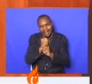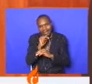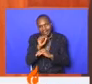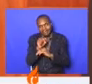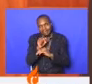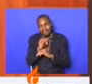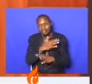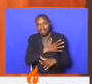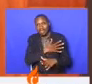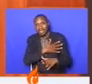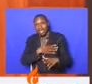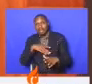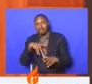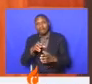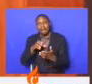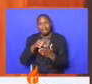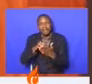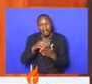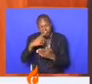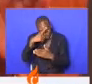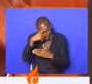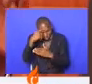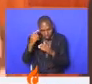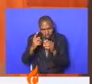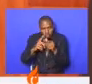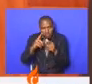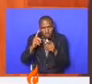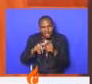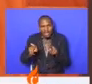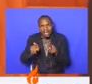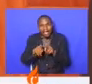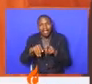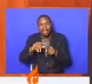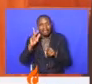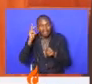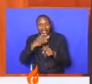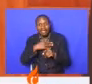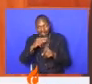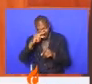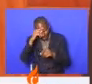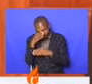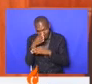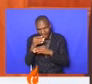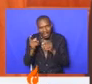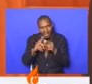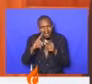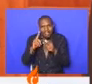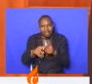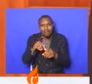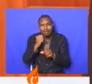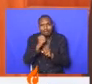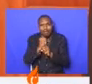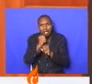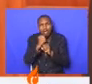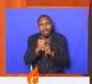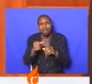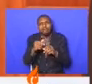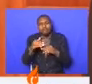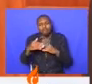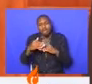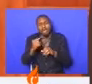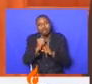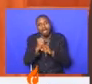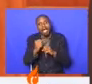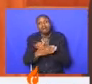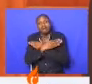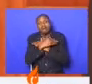your presence, because there is presence of other governments, yes, yeah, but for America, because we have very close ties,